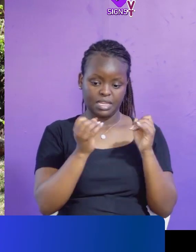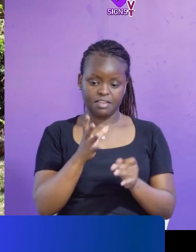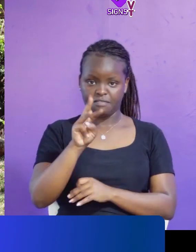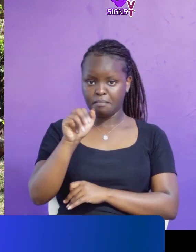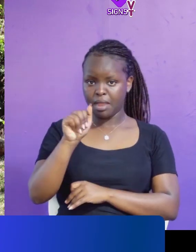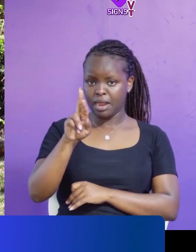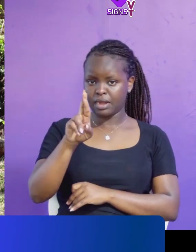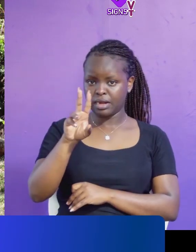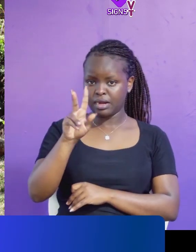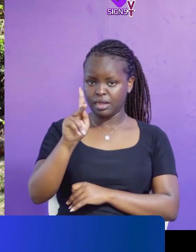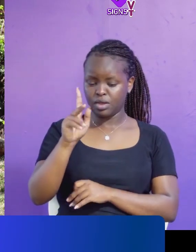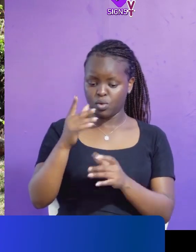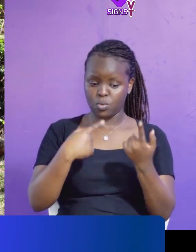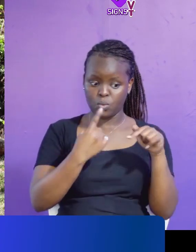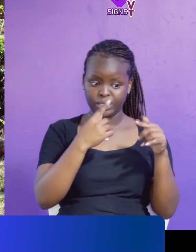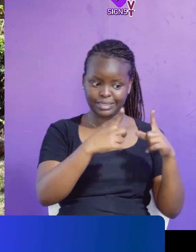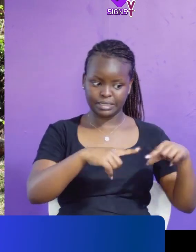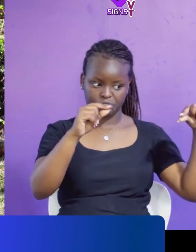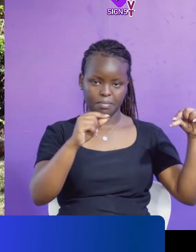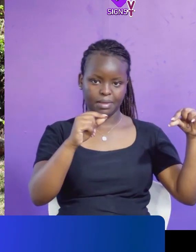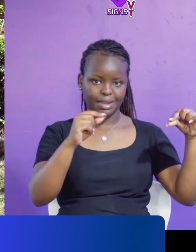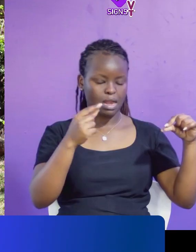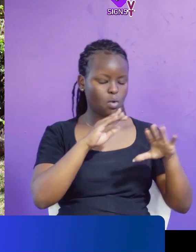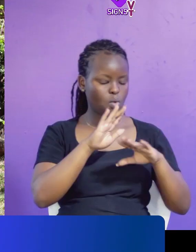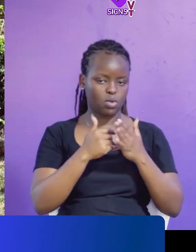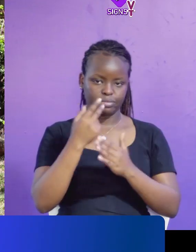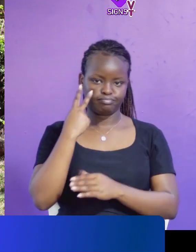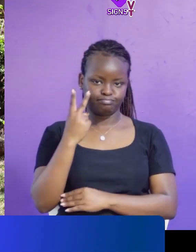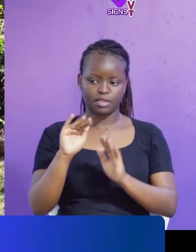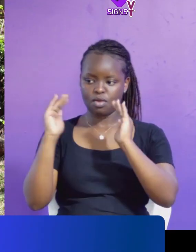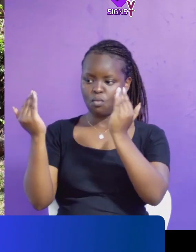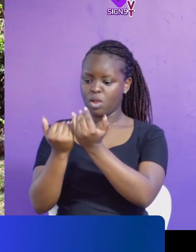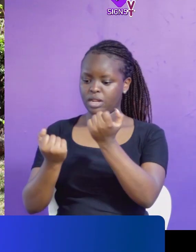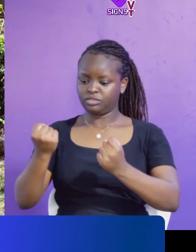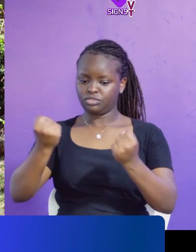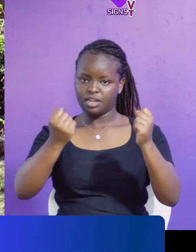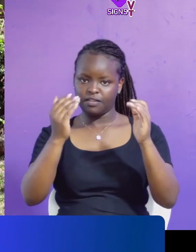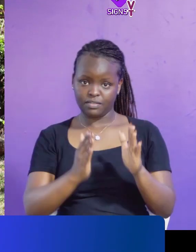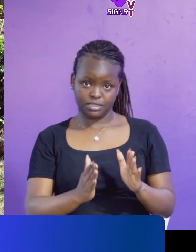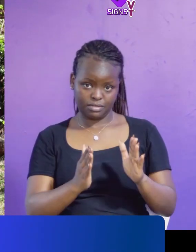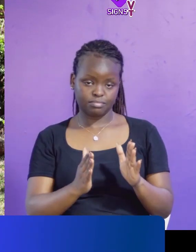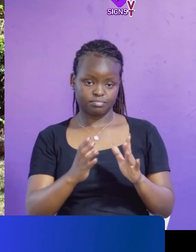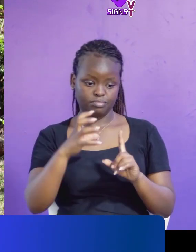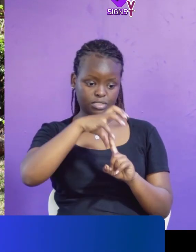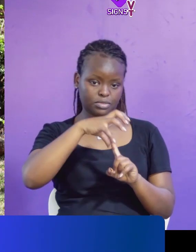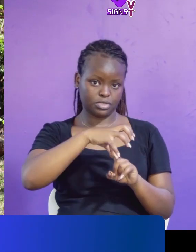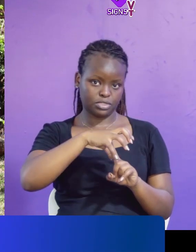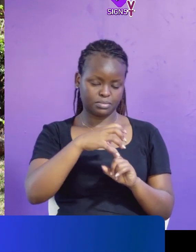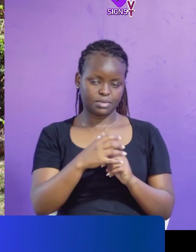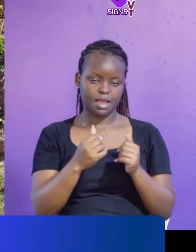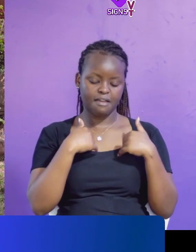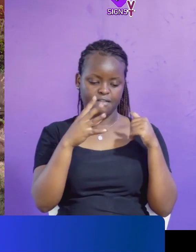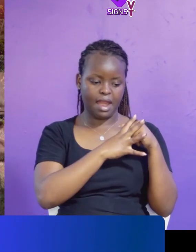Japan, that will all but seal the World Drivers' Championship, is the 9th in total. In the